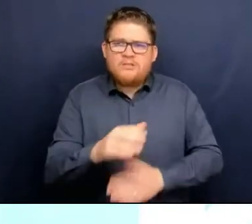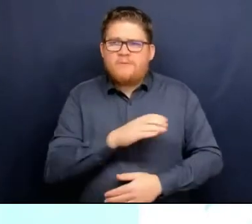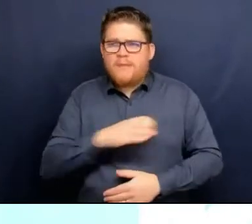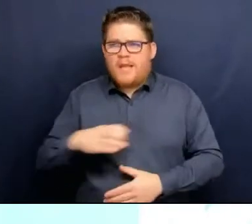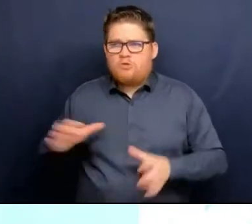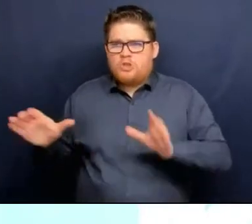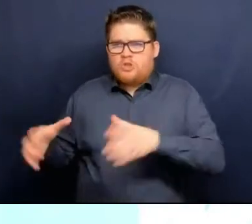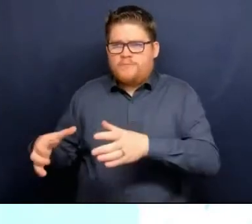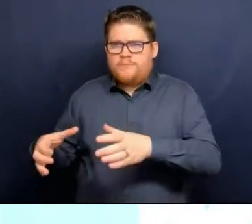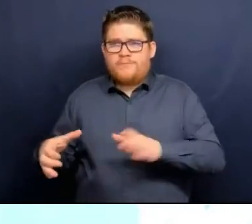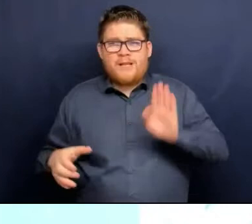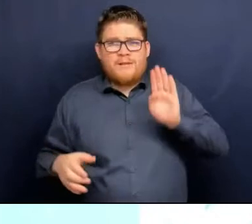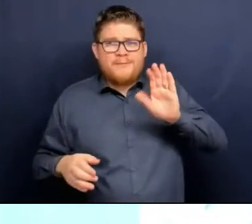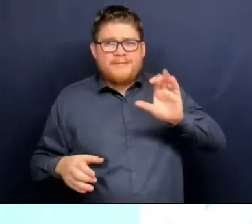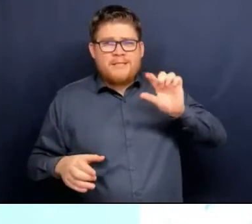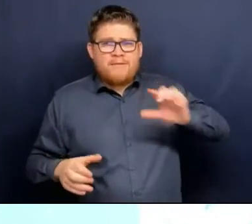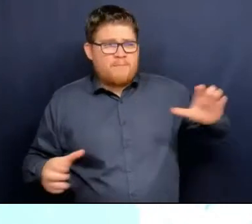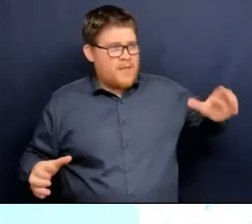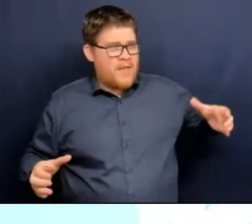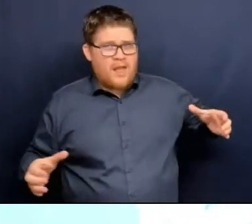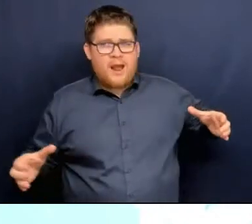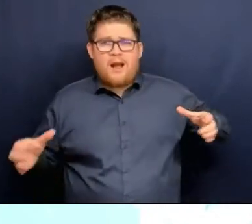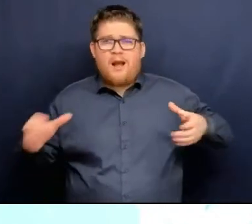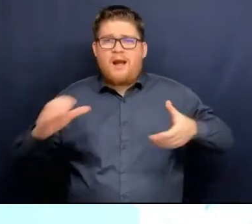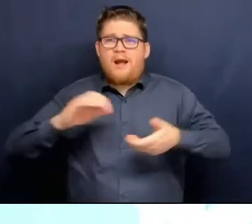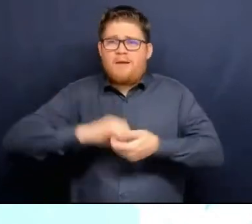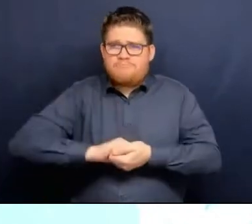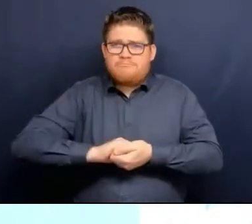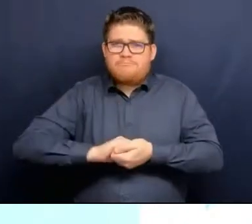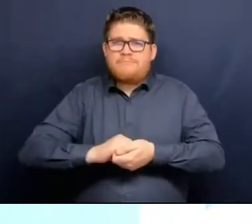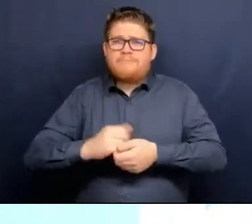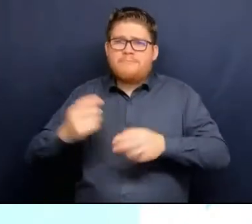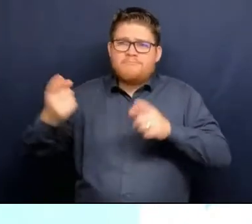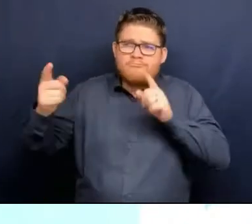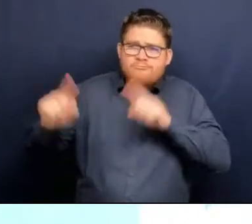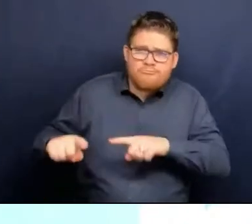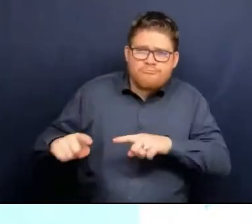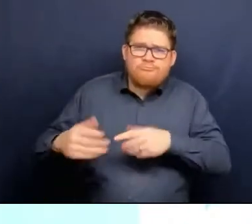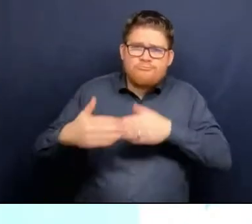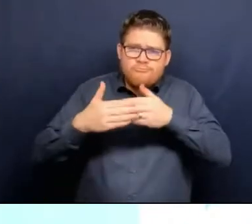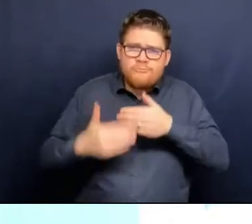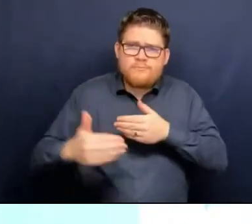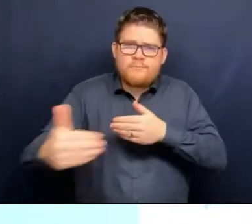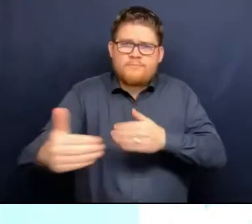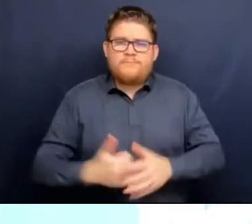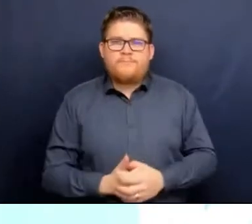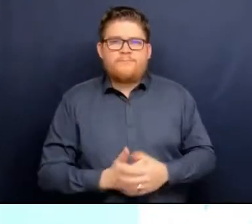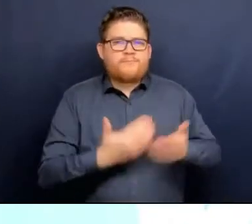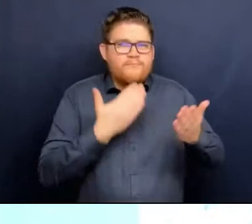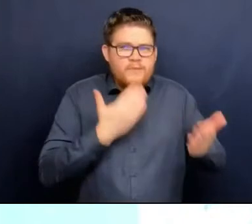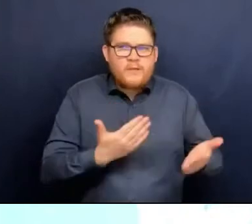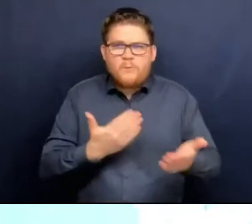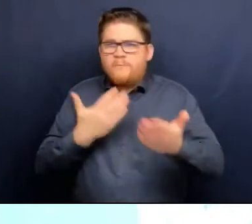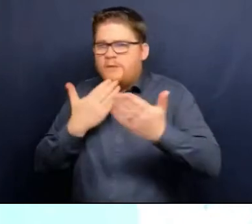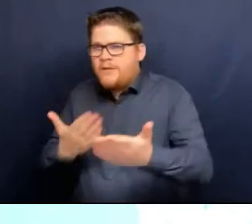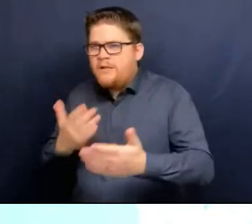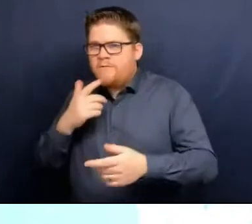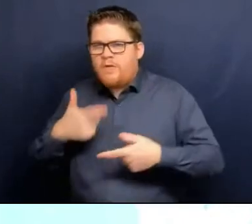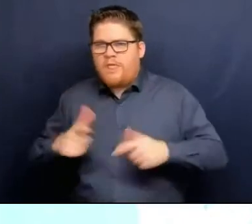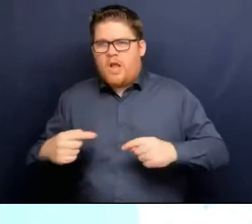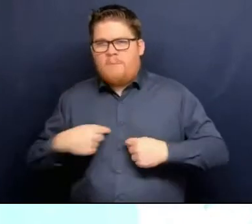working together. And just in closing, just thank you for allowing me to be here. Thank you, Premier